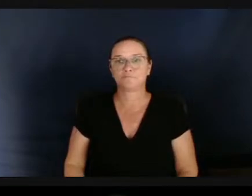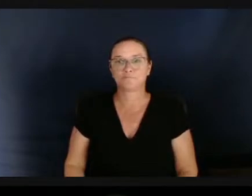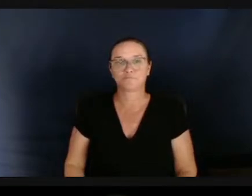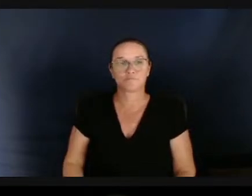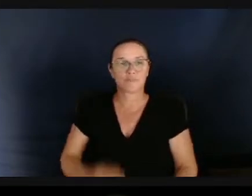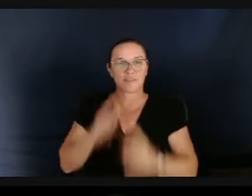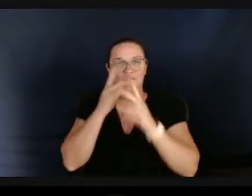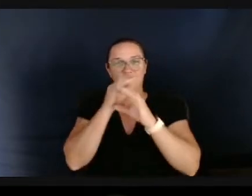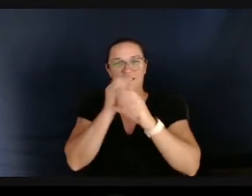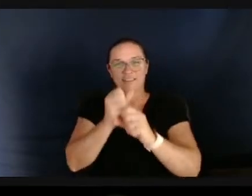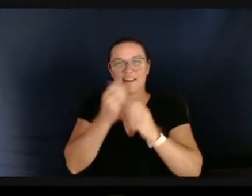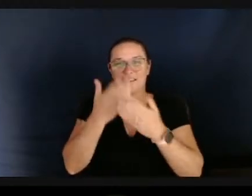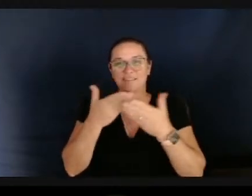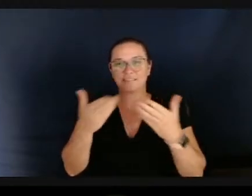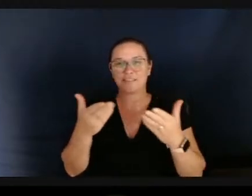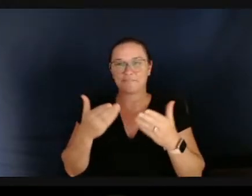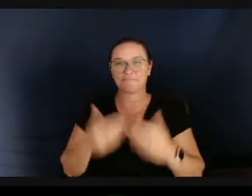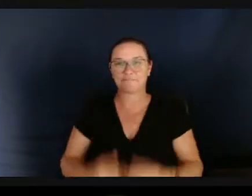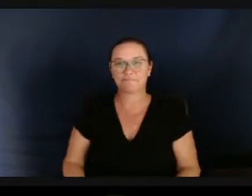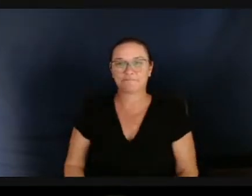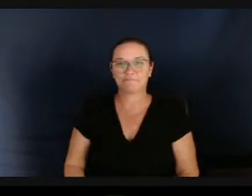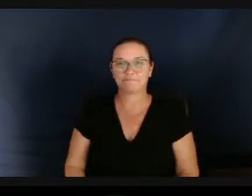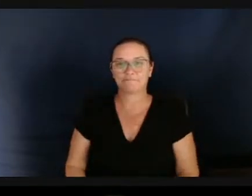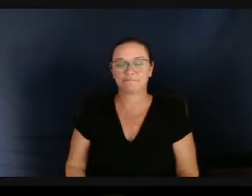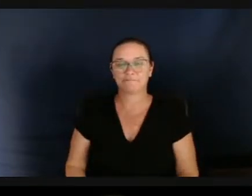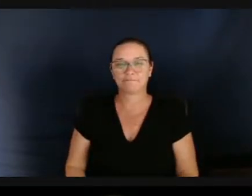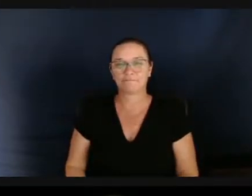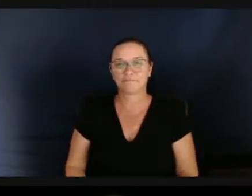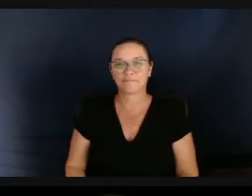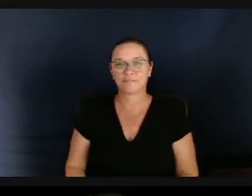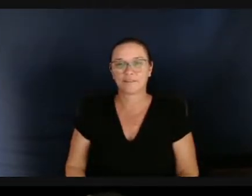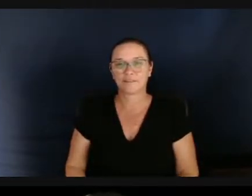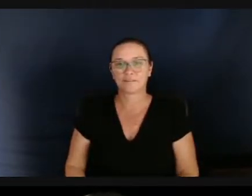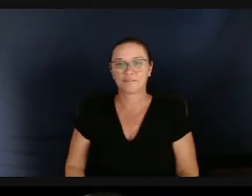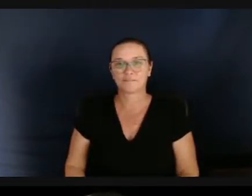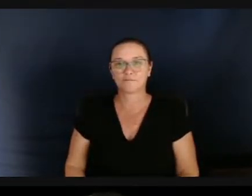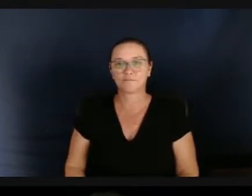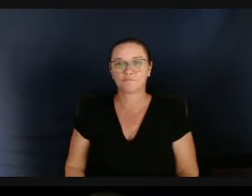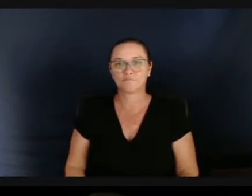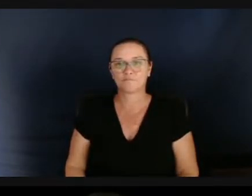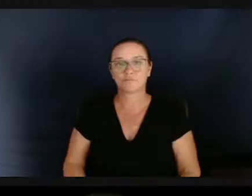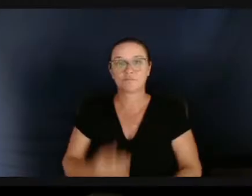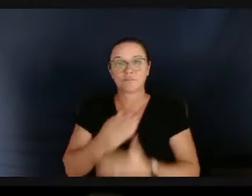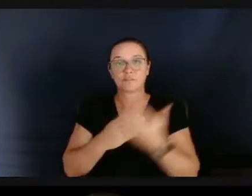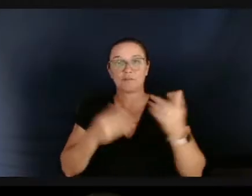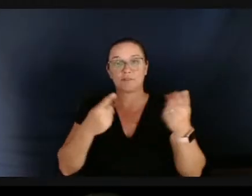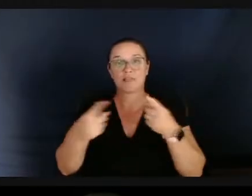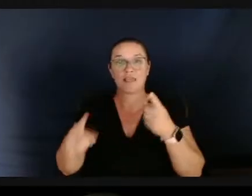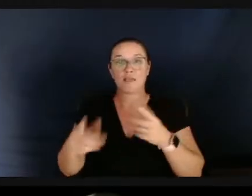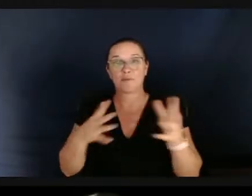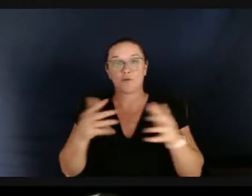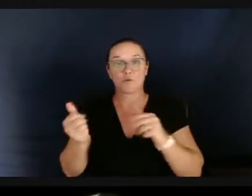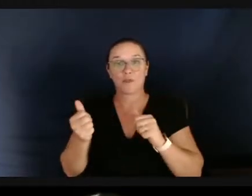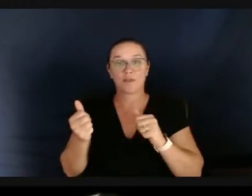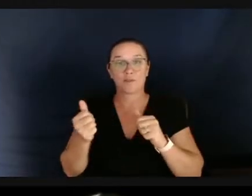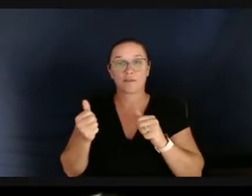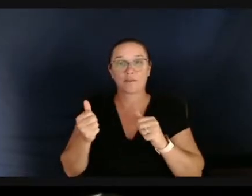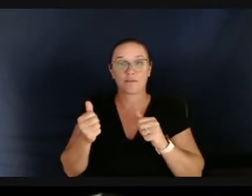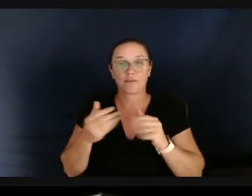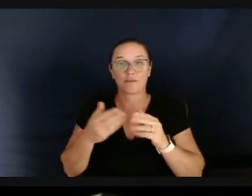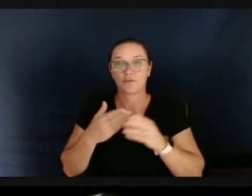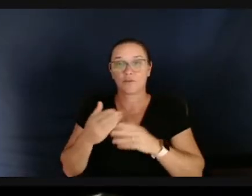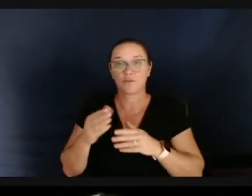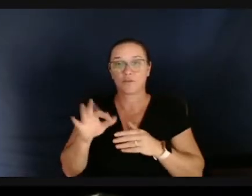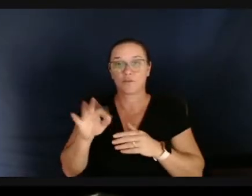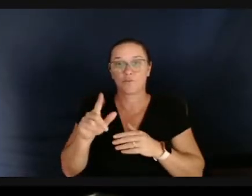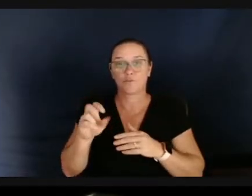fascinating stuff to see in this animation there. Some of this is happening quickly through these flows that come and pave over the land, but there's